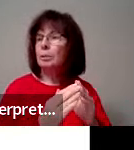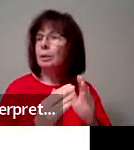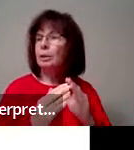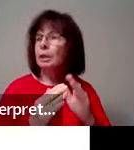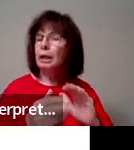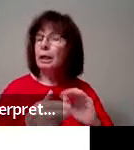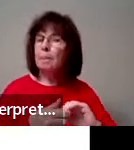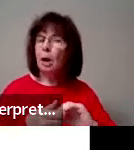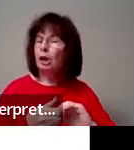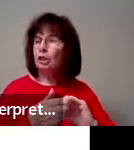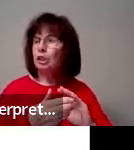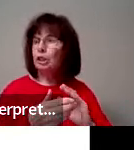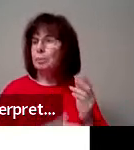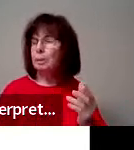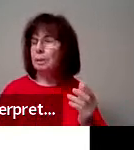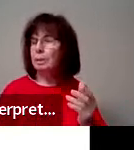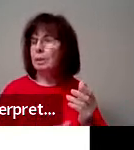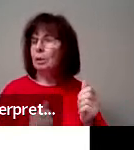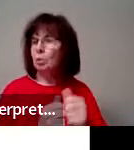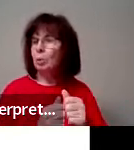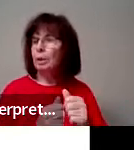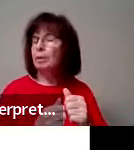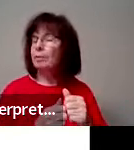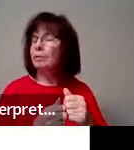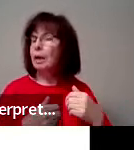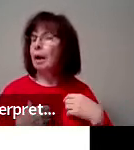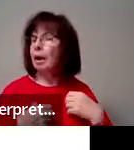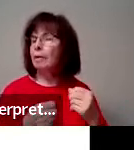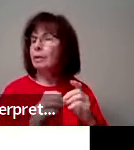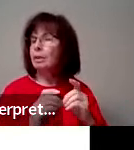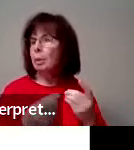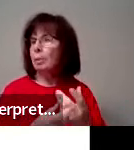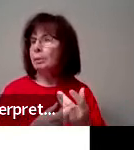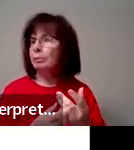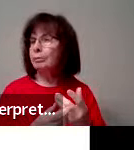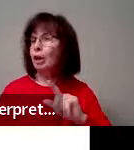Department. I'll turn it over to you, Ayanna.